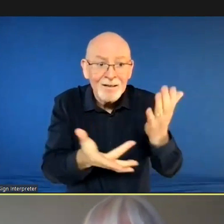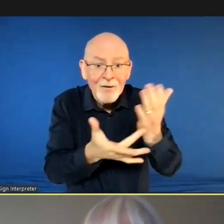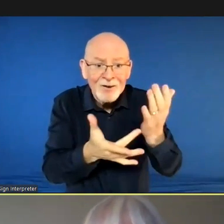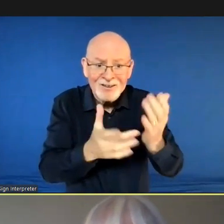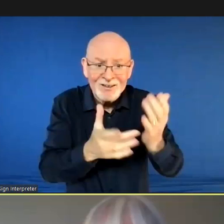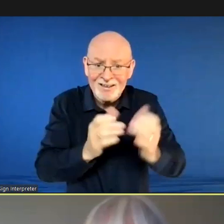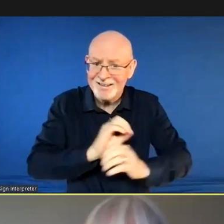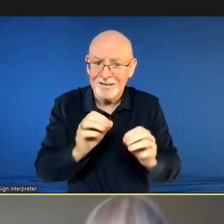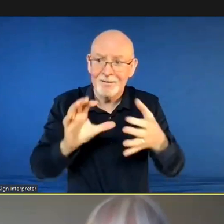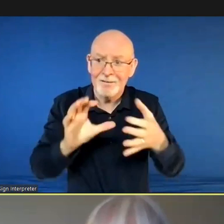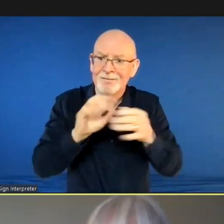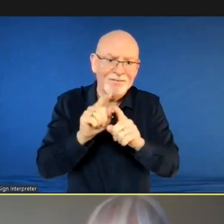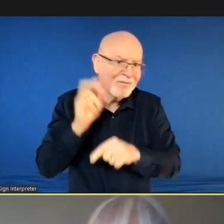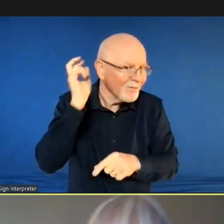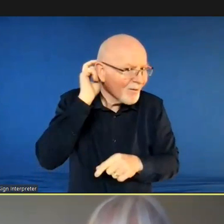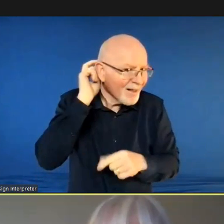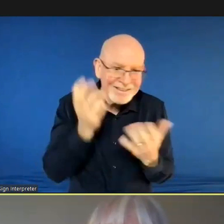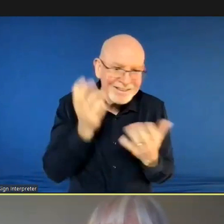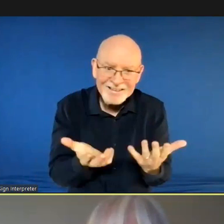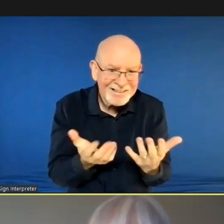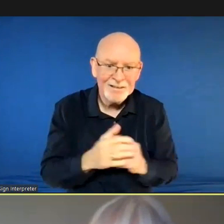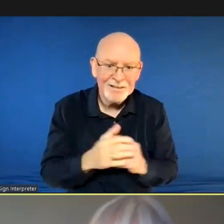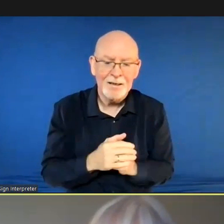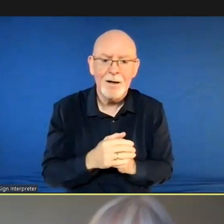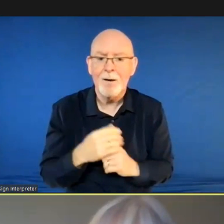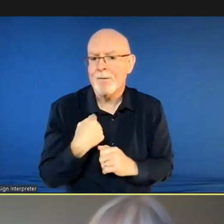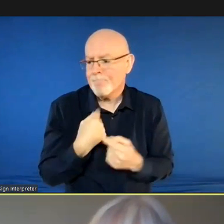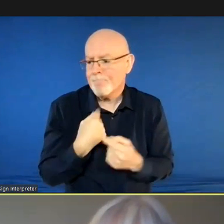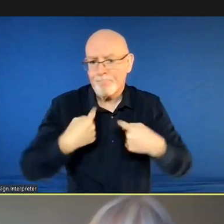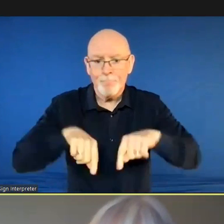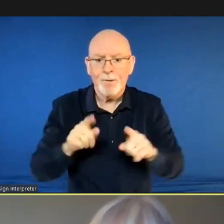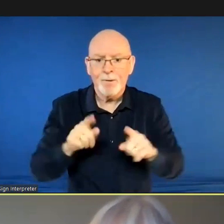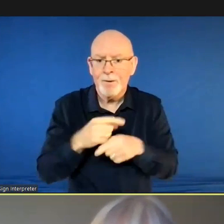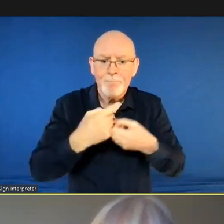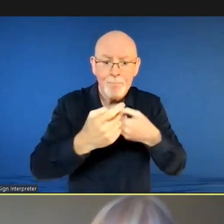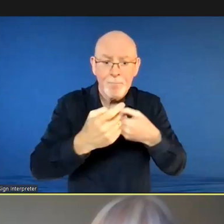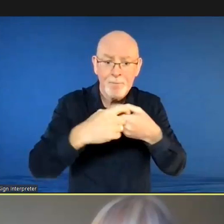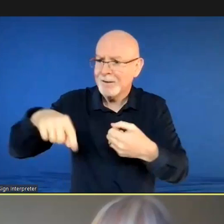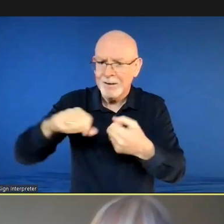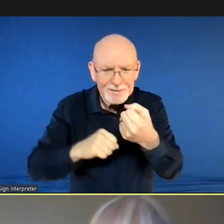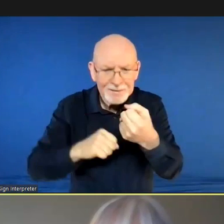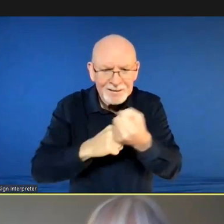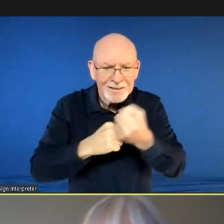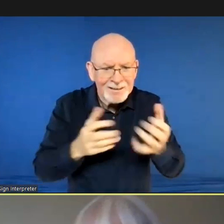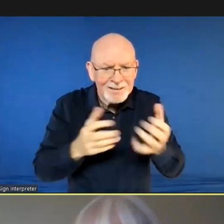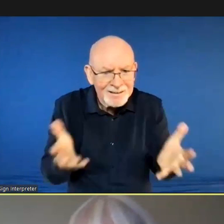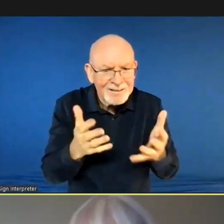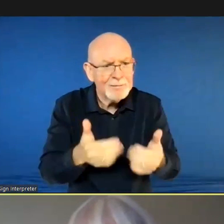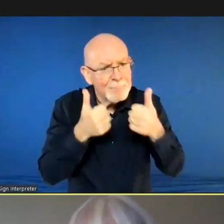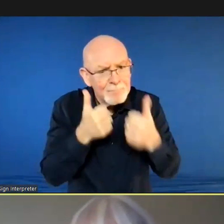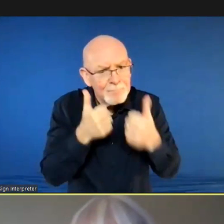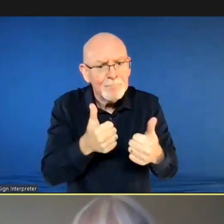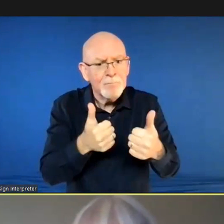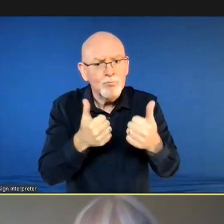partners advocate strongly for better access to health services, for early diagnosis,